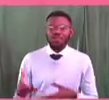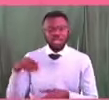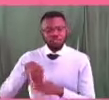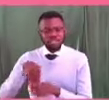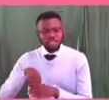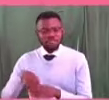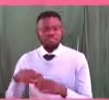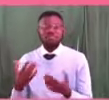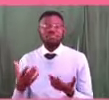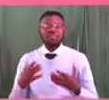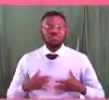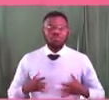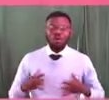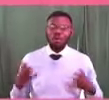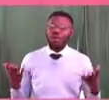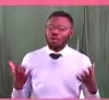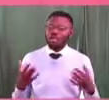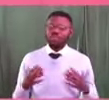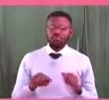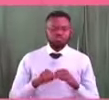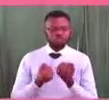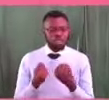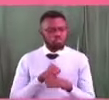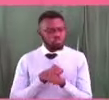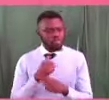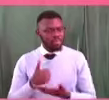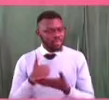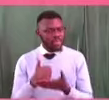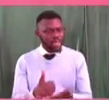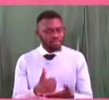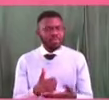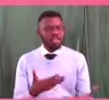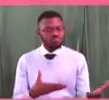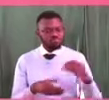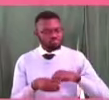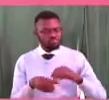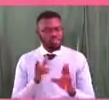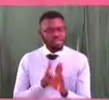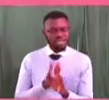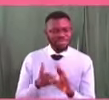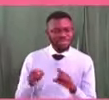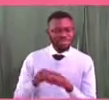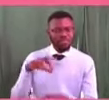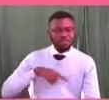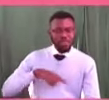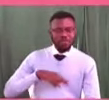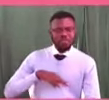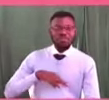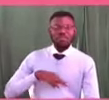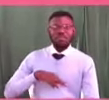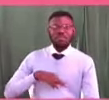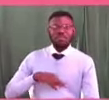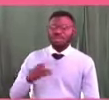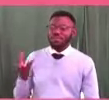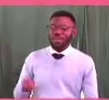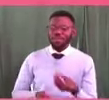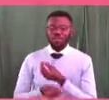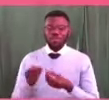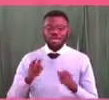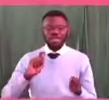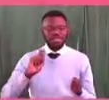people through social protection to enable them participate in and benefit from the economic